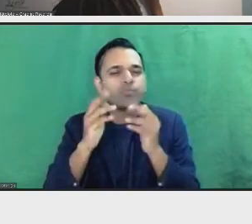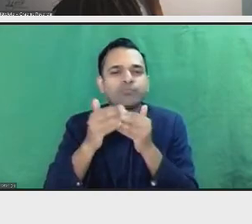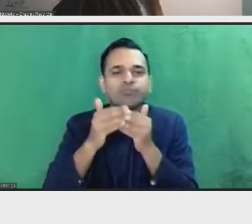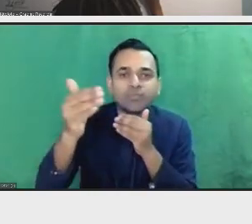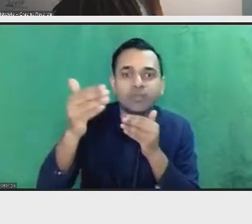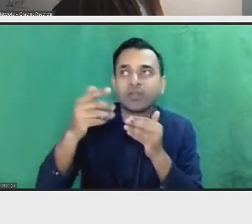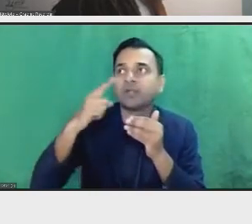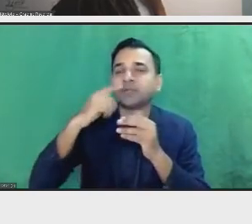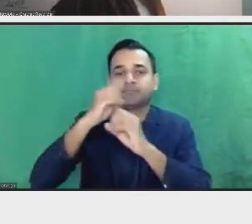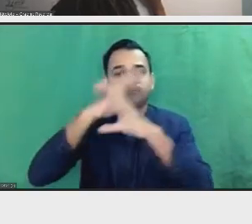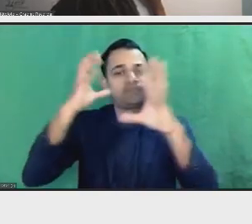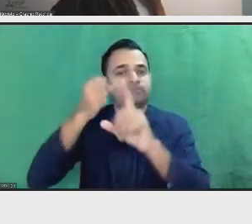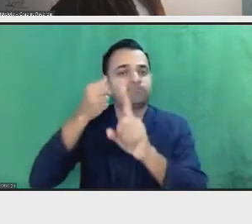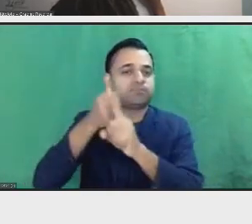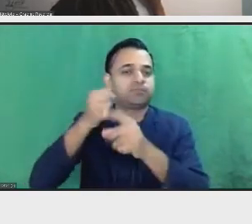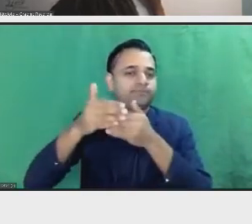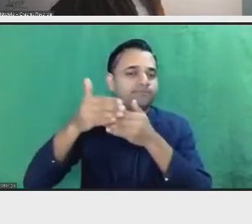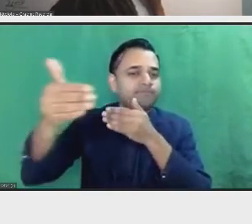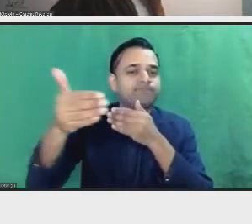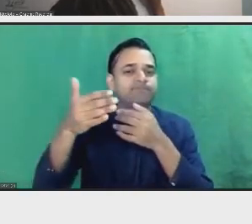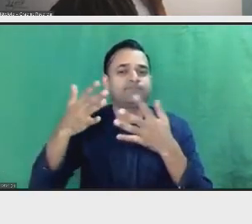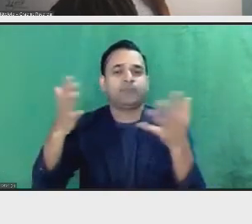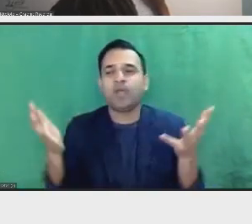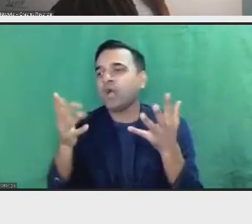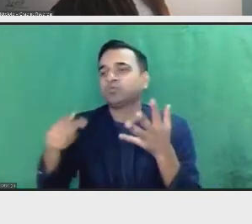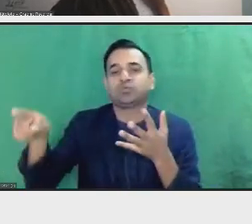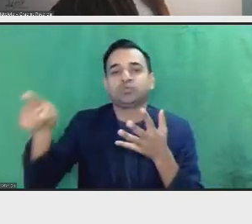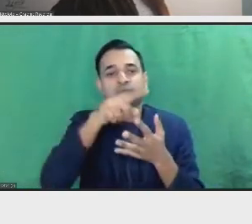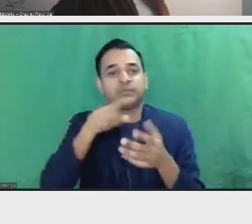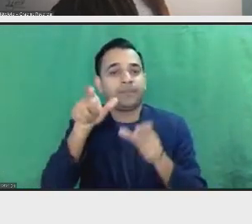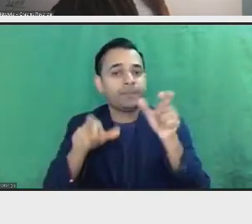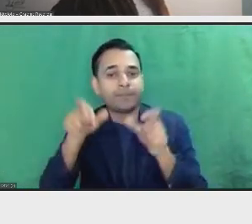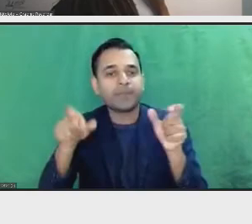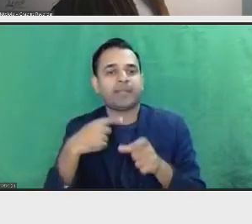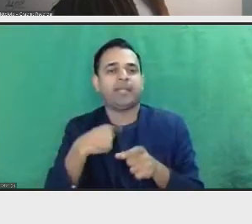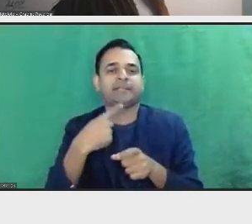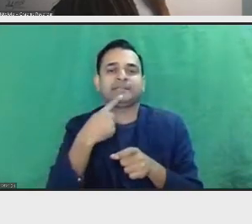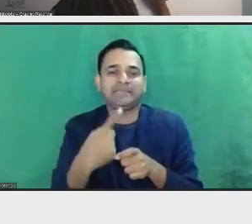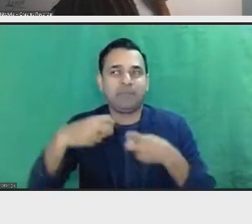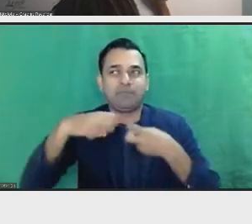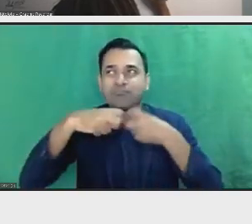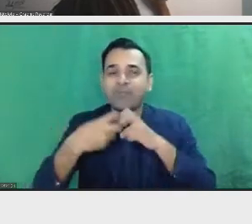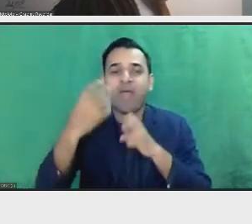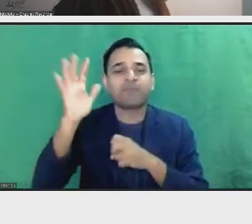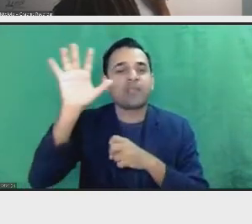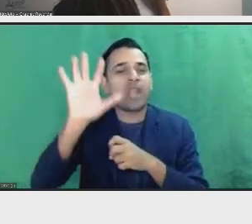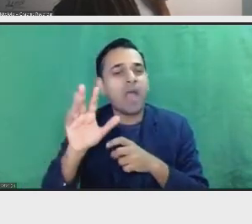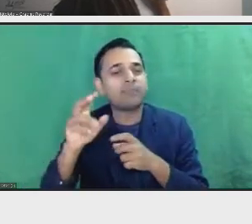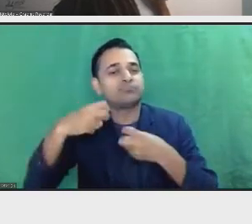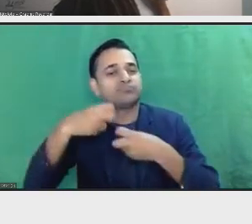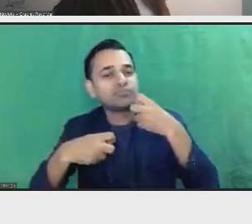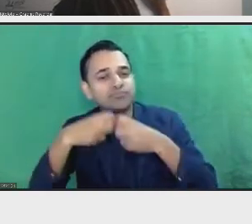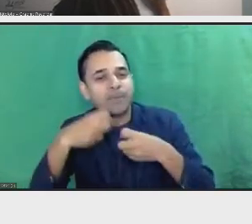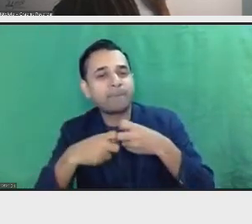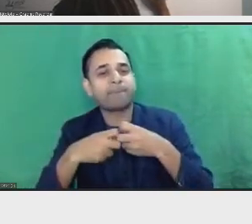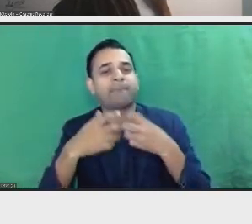the issue of disaster, desertification, biodiversity loss, They all are interlinked. So if you are working on